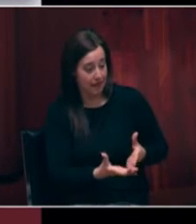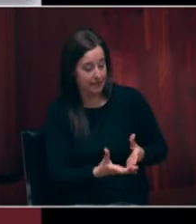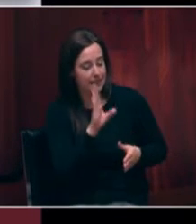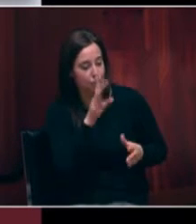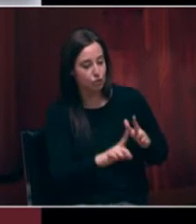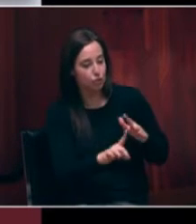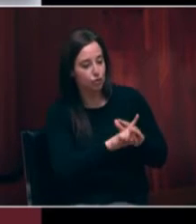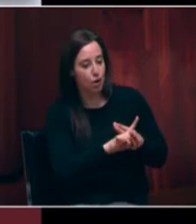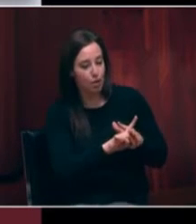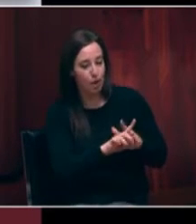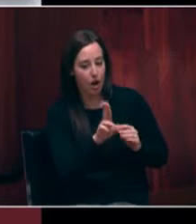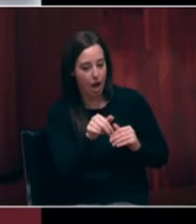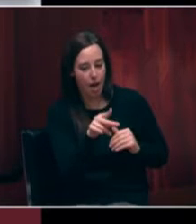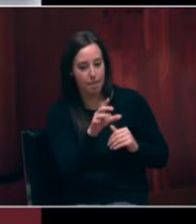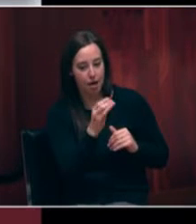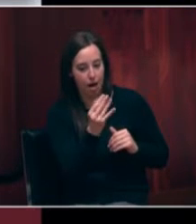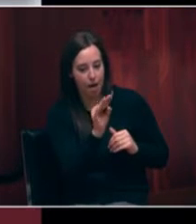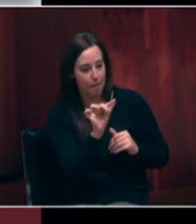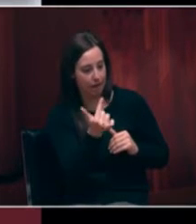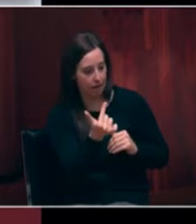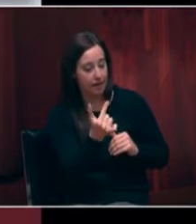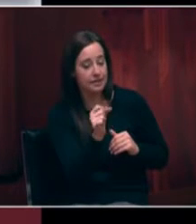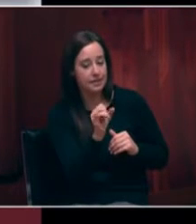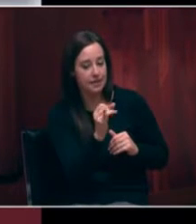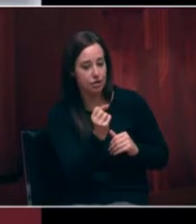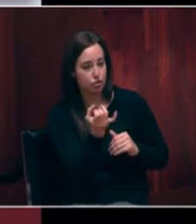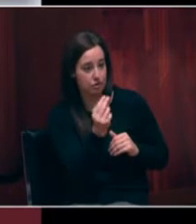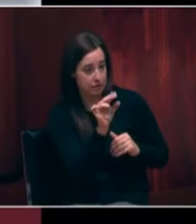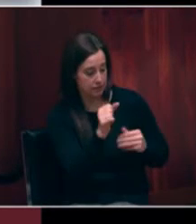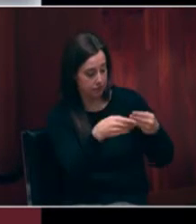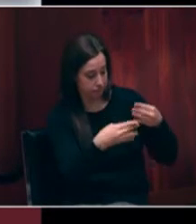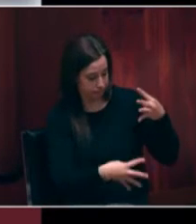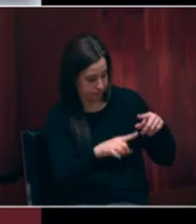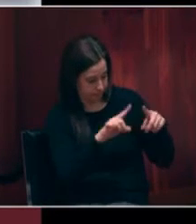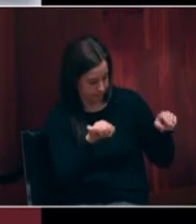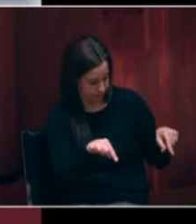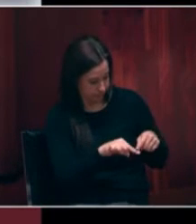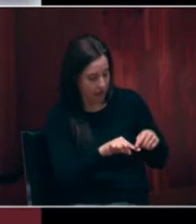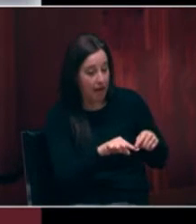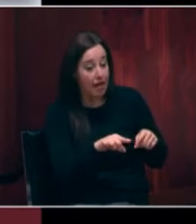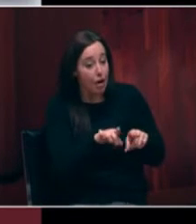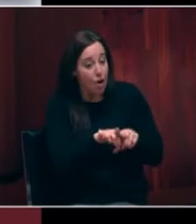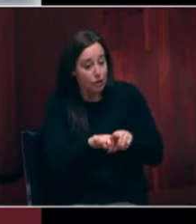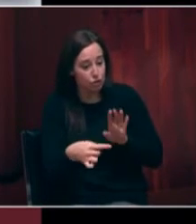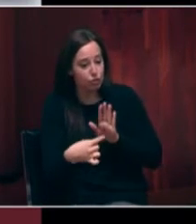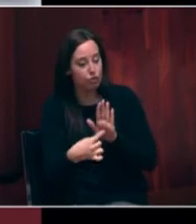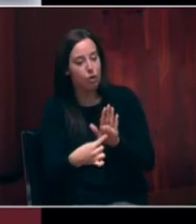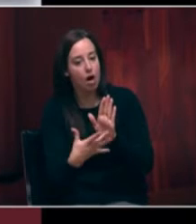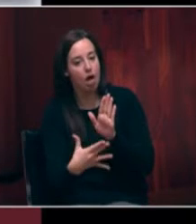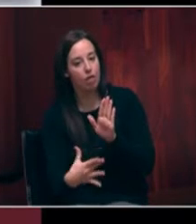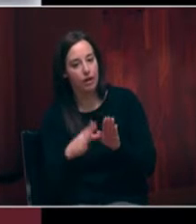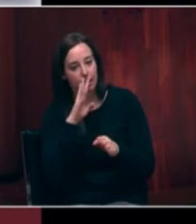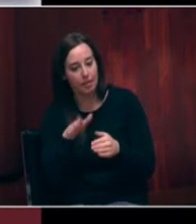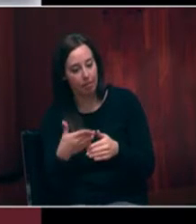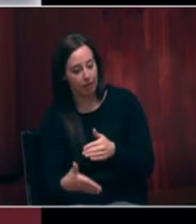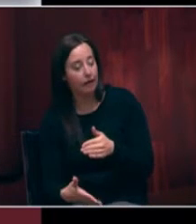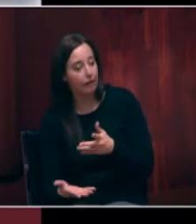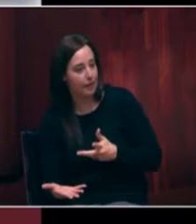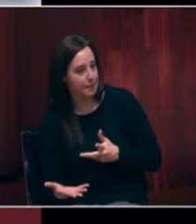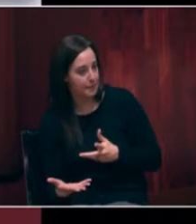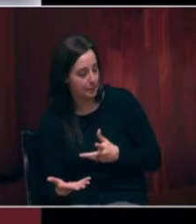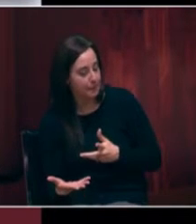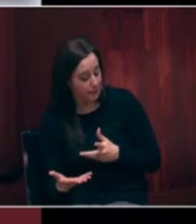sessions. And you also see in the training items below things they've already done. There's some significant changes we've made in how